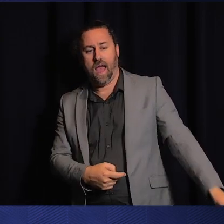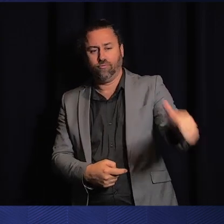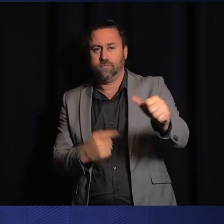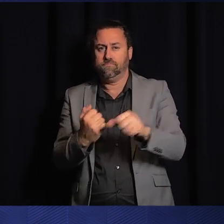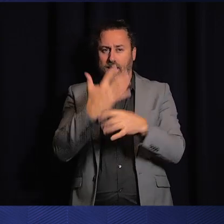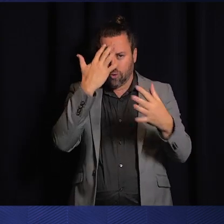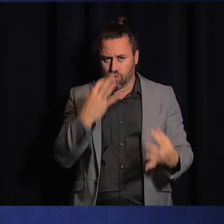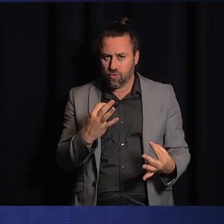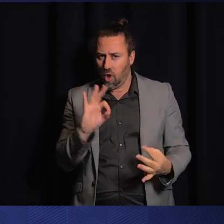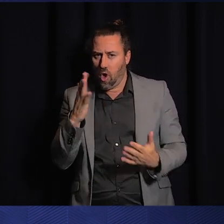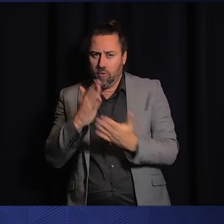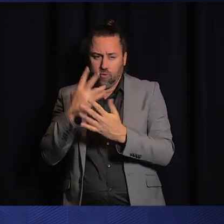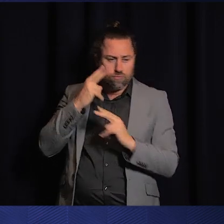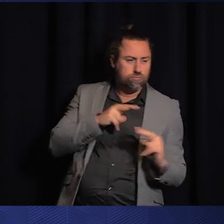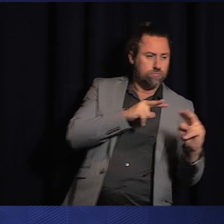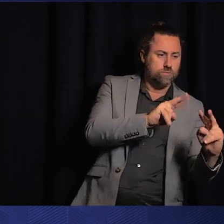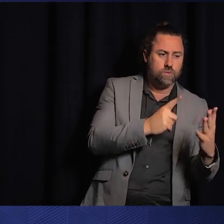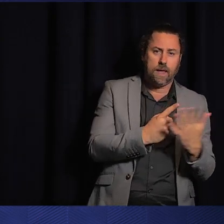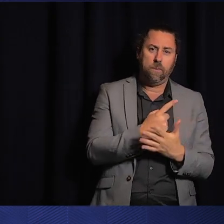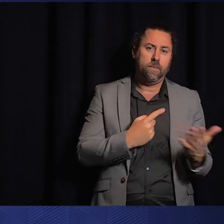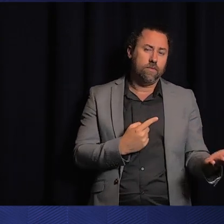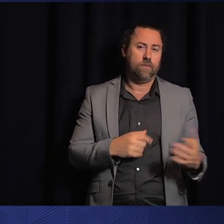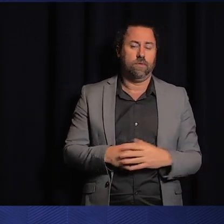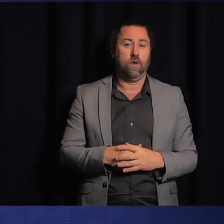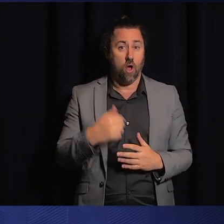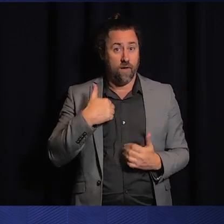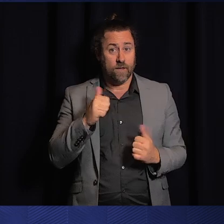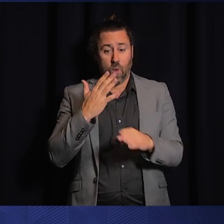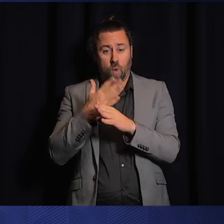in fact, I have cooperated a lot with the Special Rapporteur on the